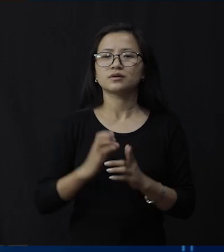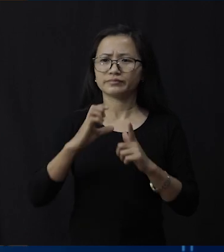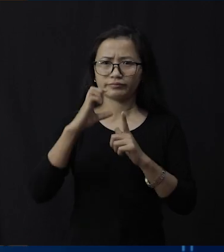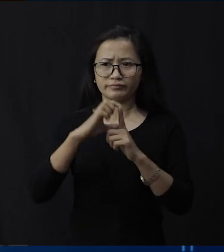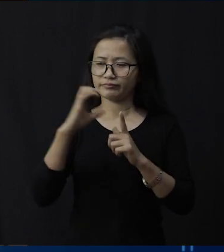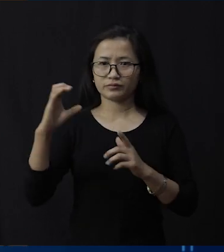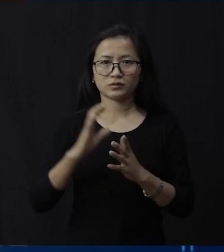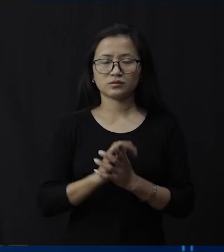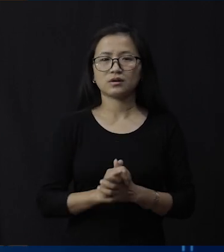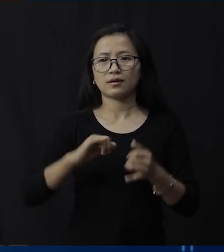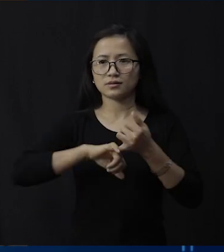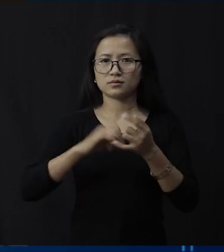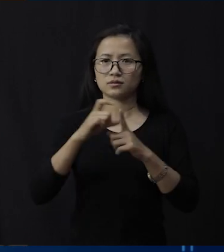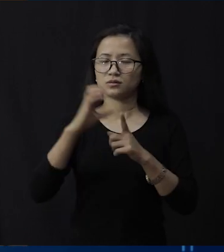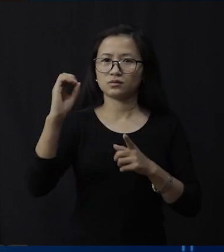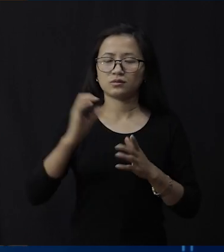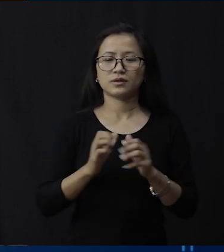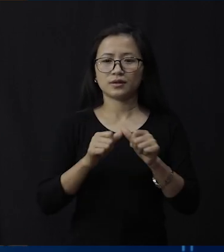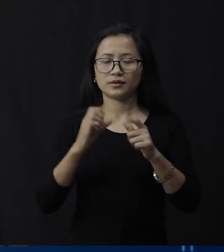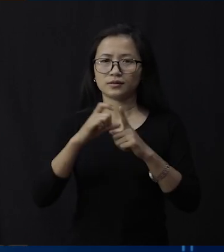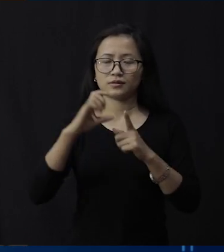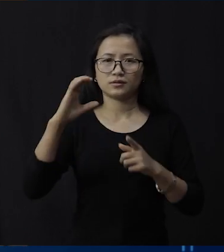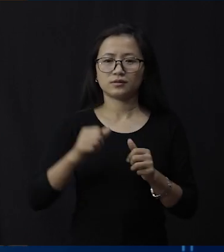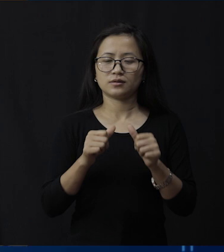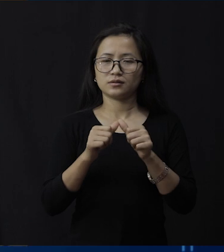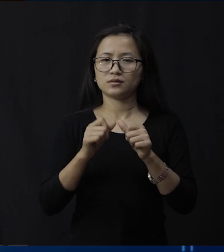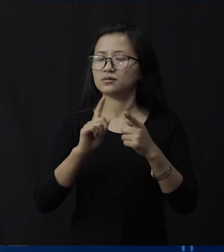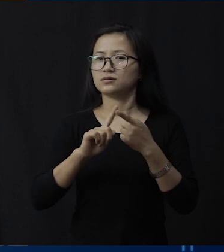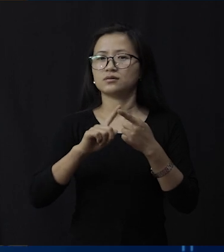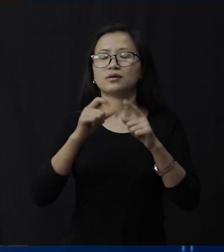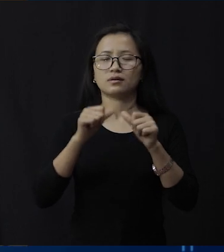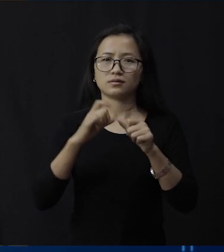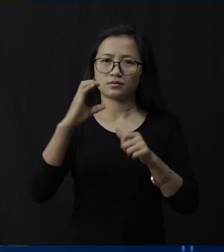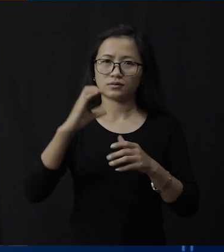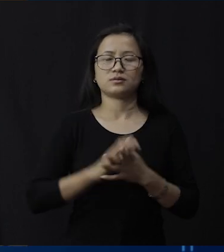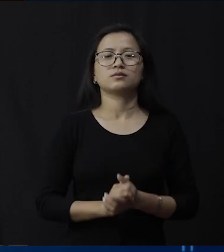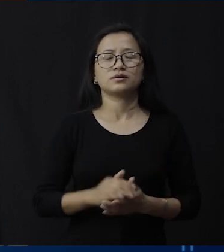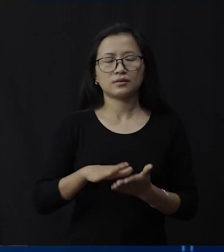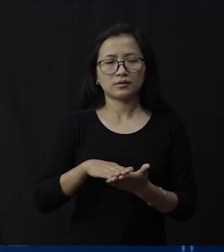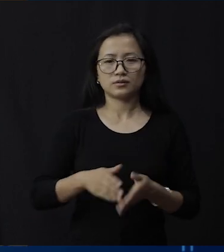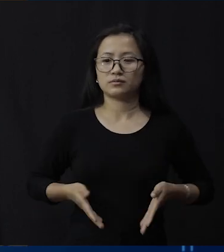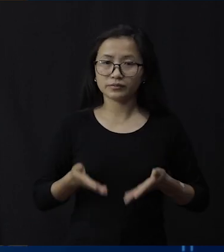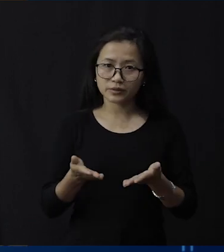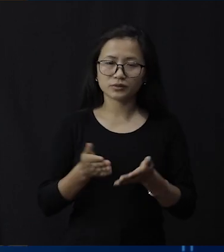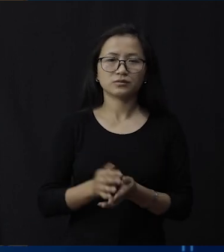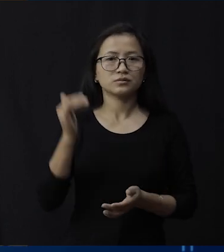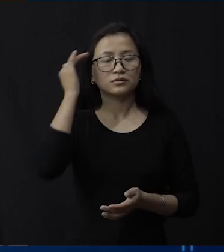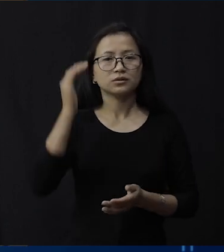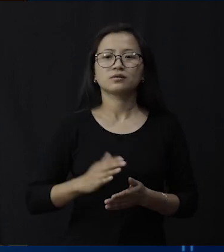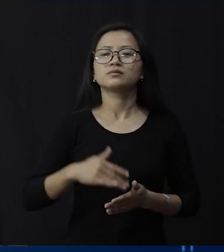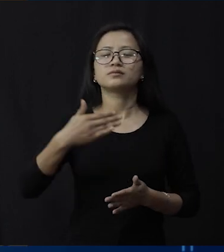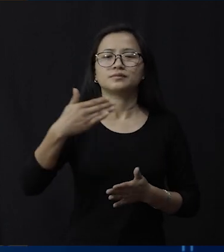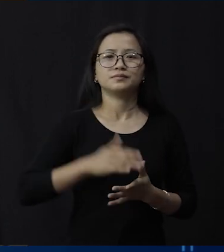Commissioner, SDO, ADC, and ESC. Anyway, I'm going to let you know about that later on.